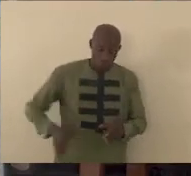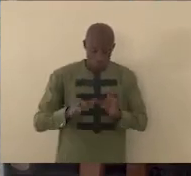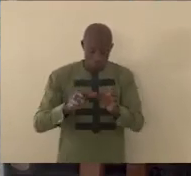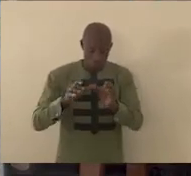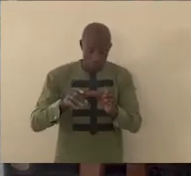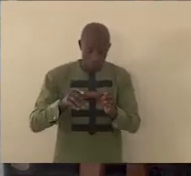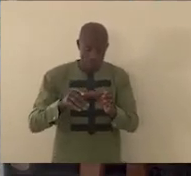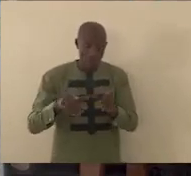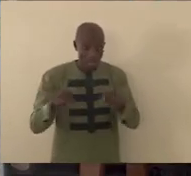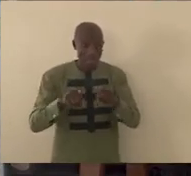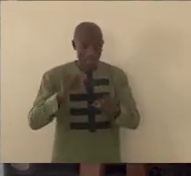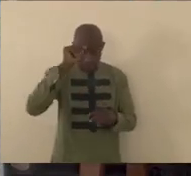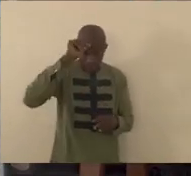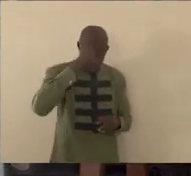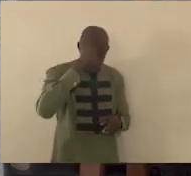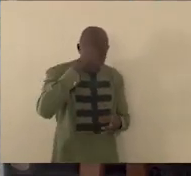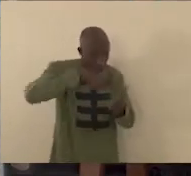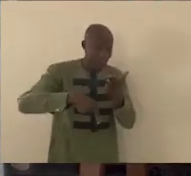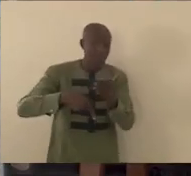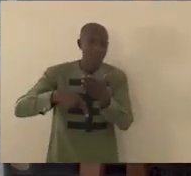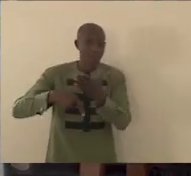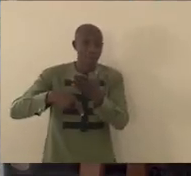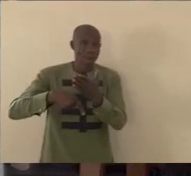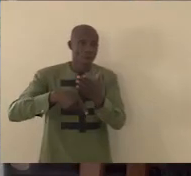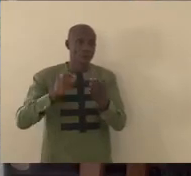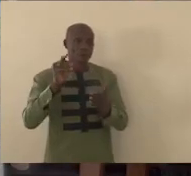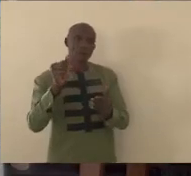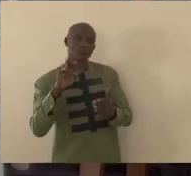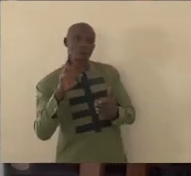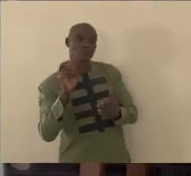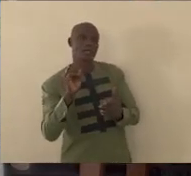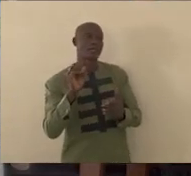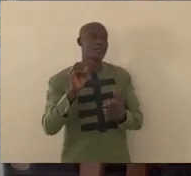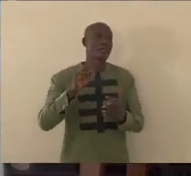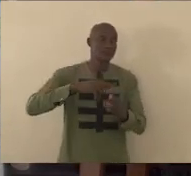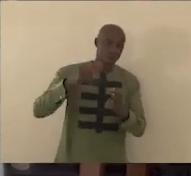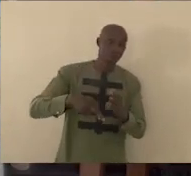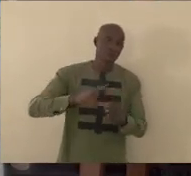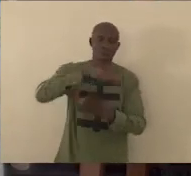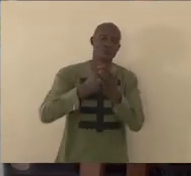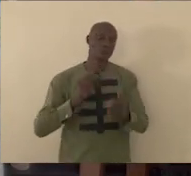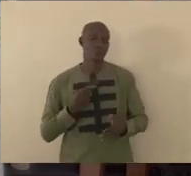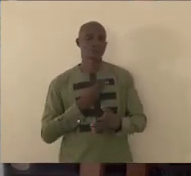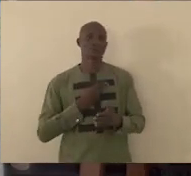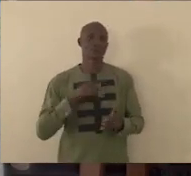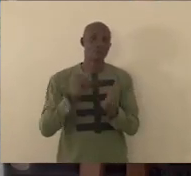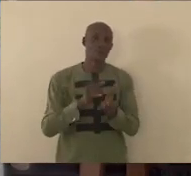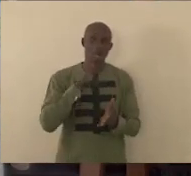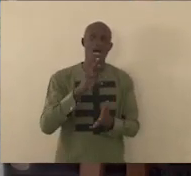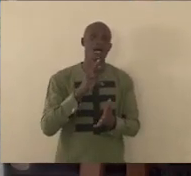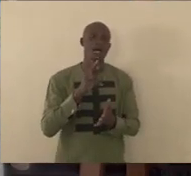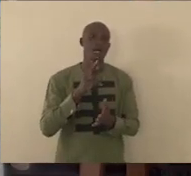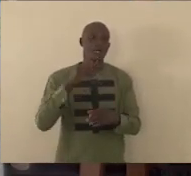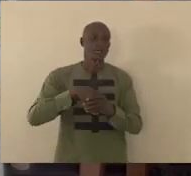taken as a bloody reminder of what dire consequences all of us who belong to the elite class